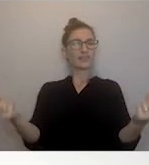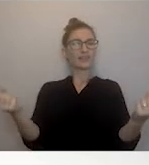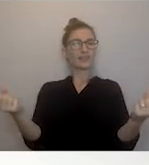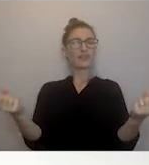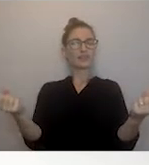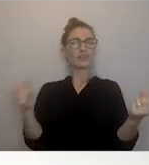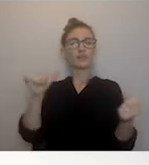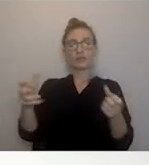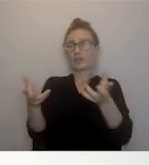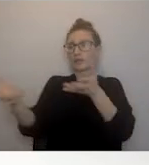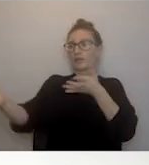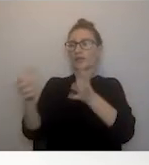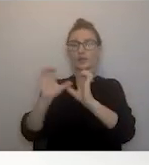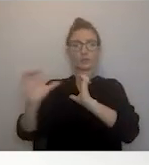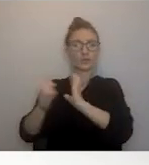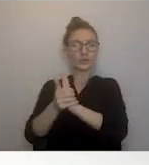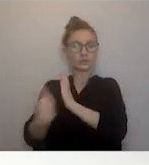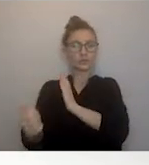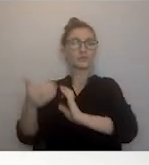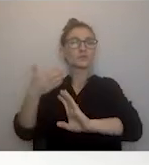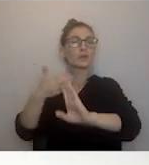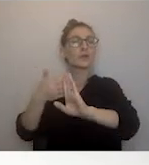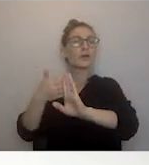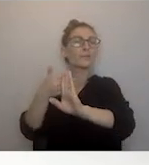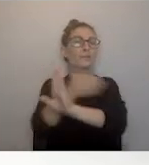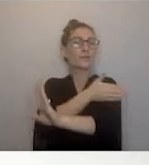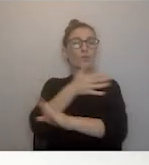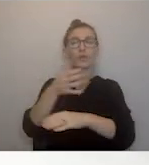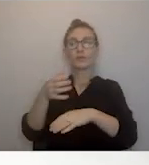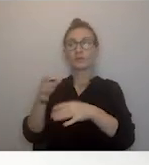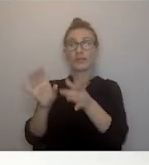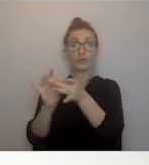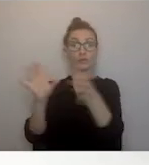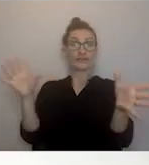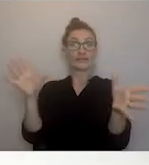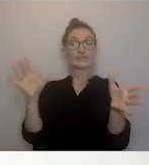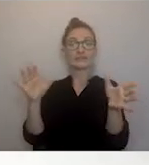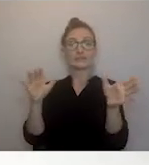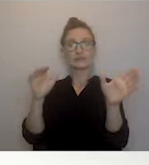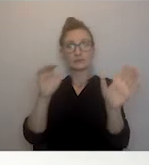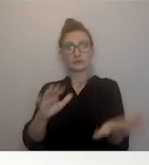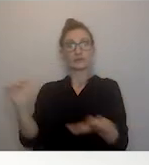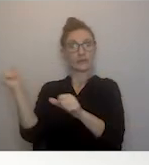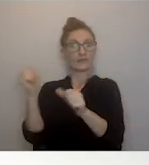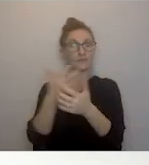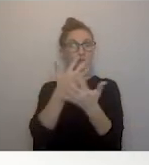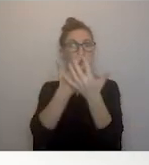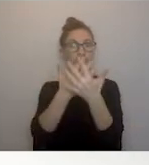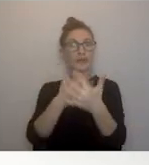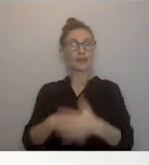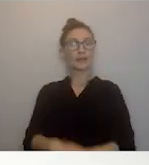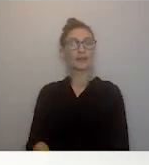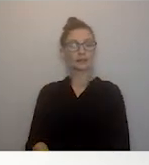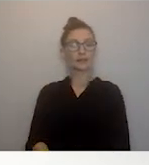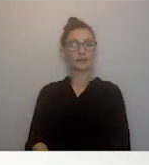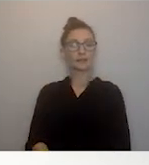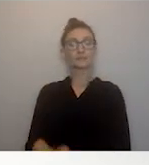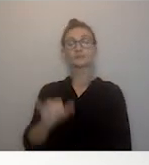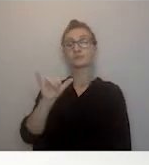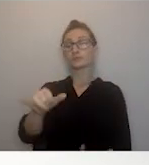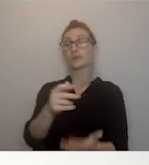emotional kind of healing and interpersonal communication skills before they are released from